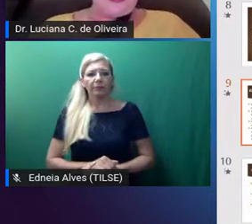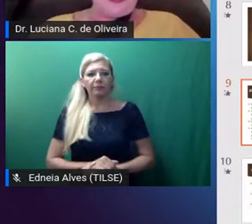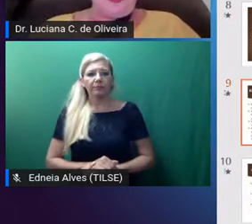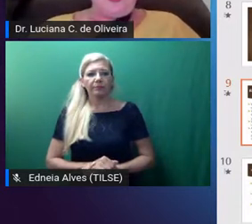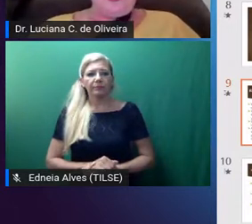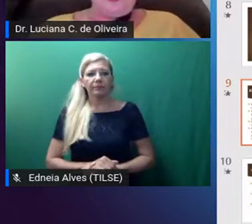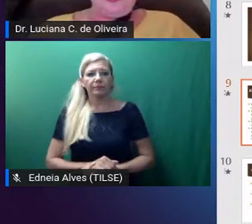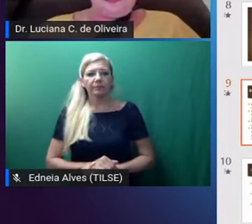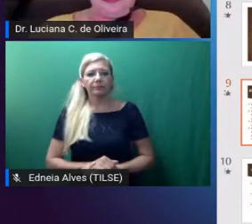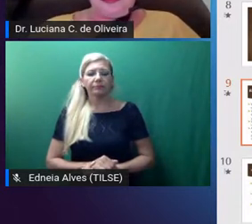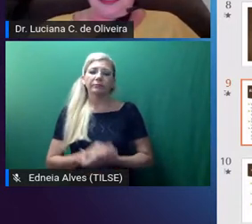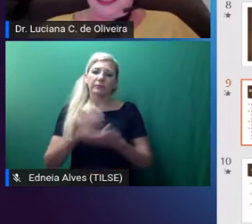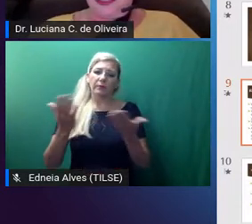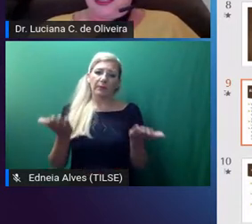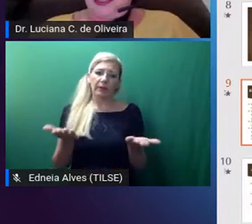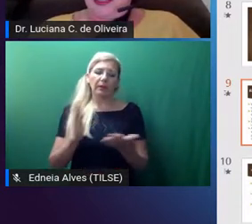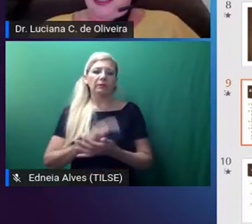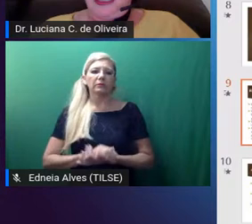So